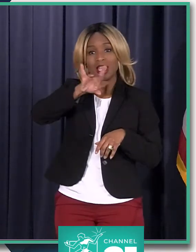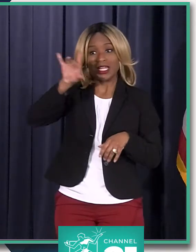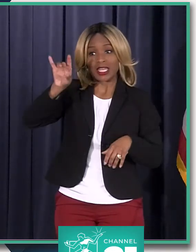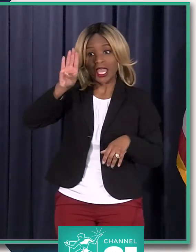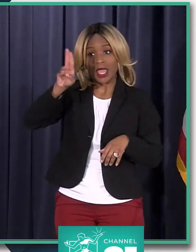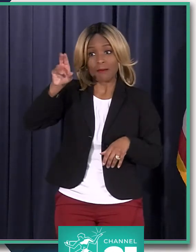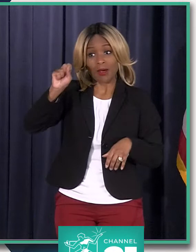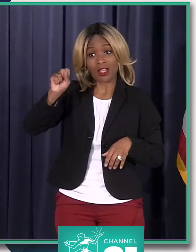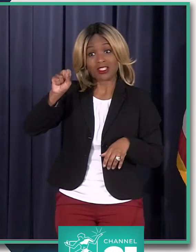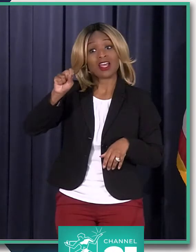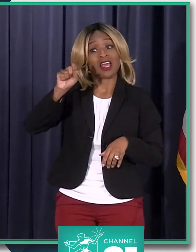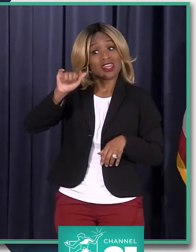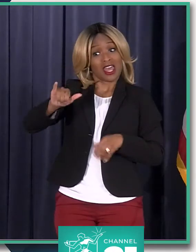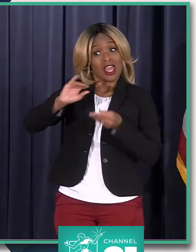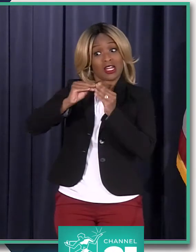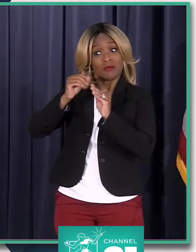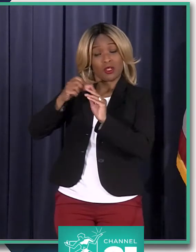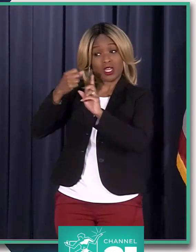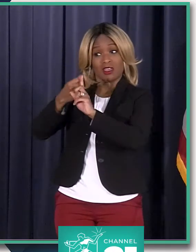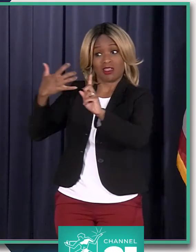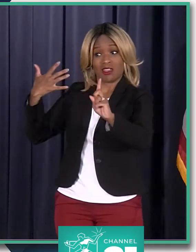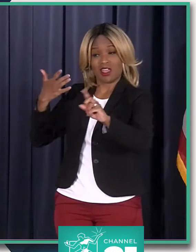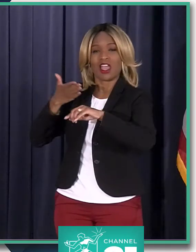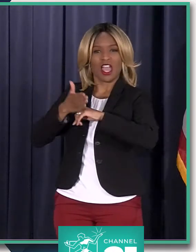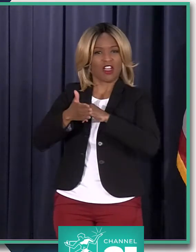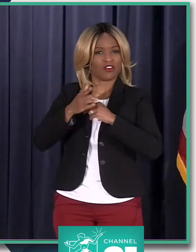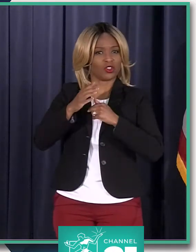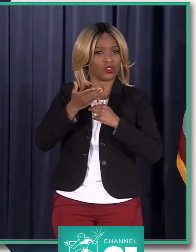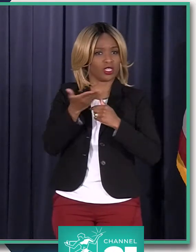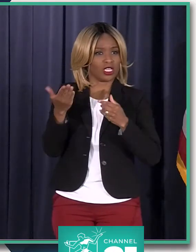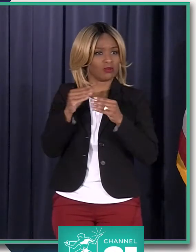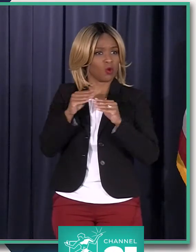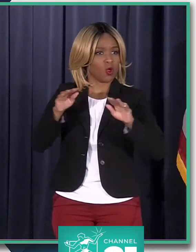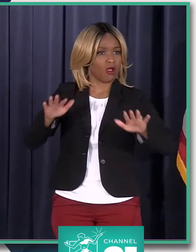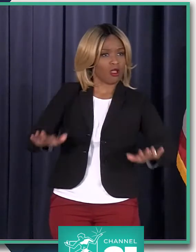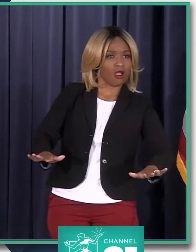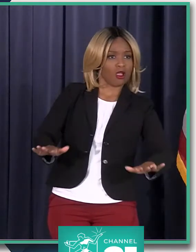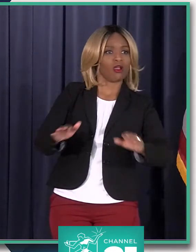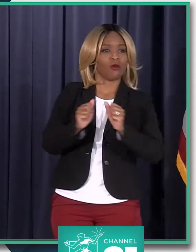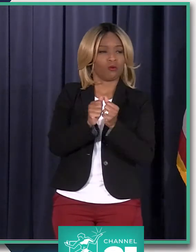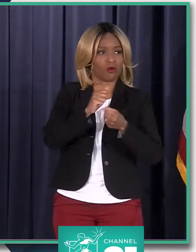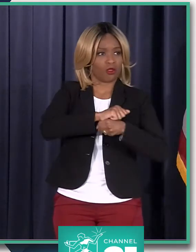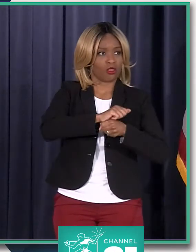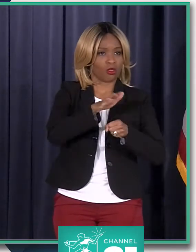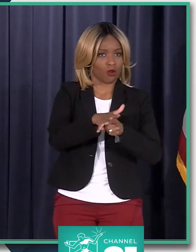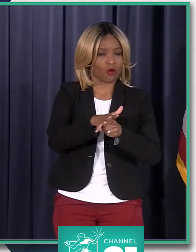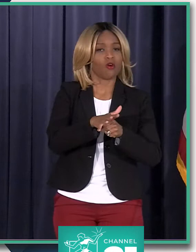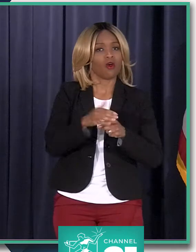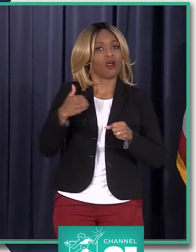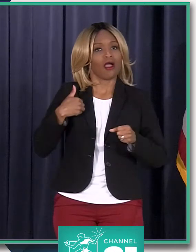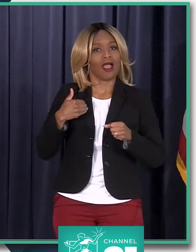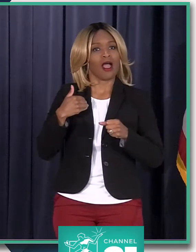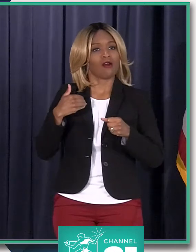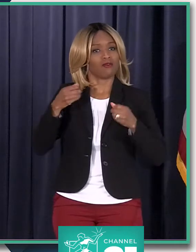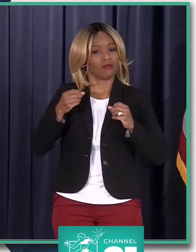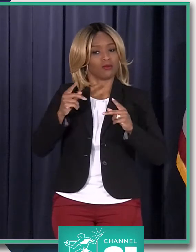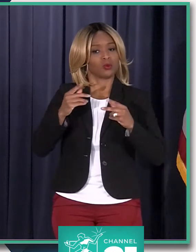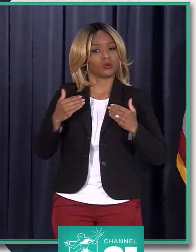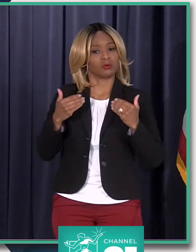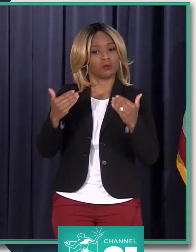that could grow after things start calming down. There's an opportunity to really move forward in that